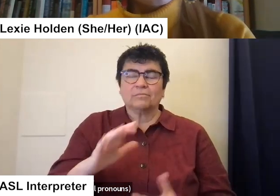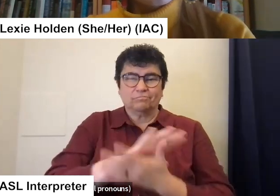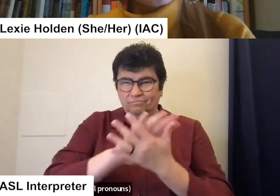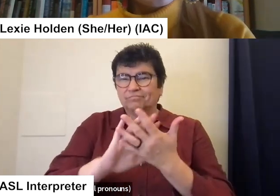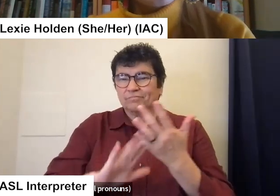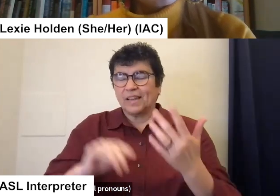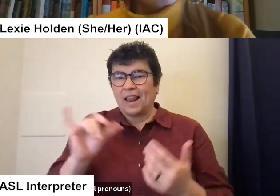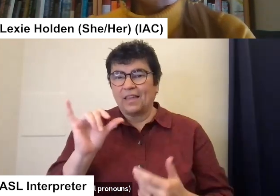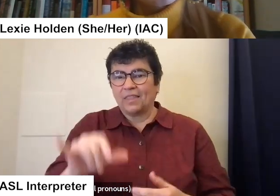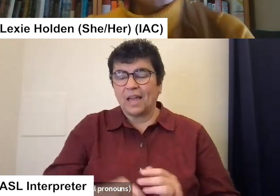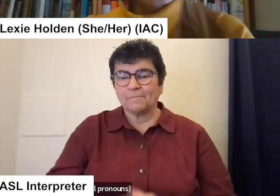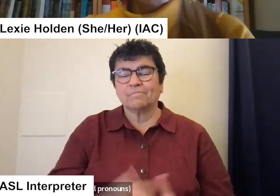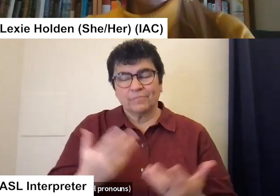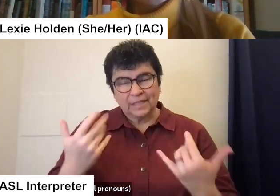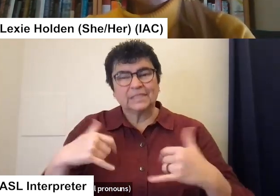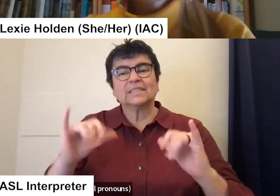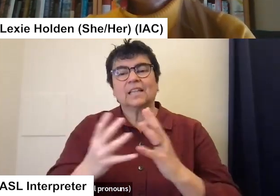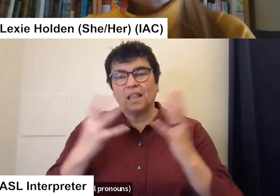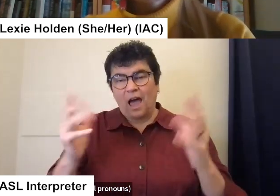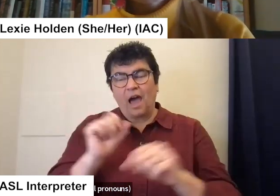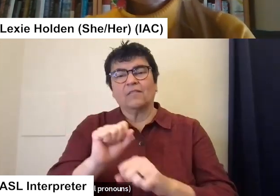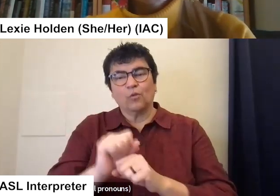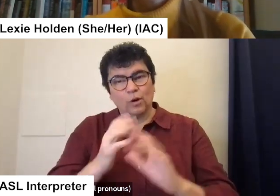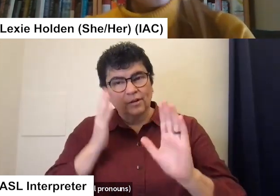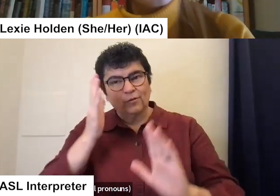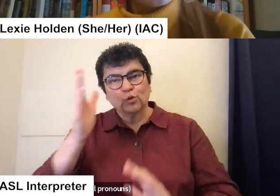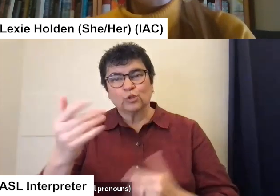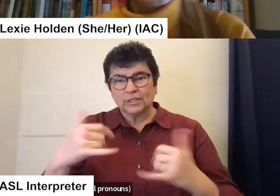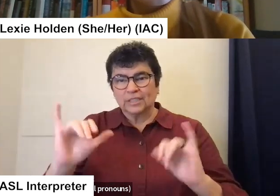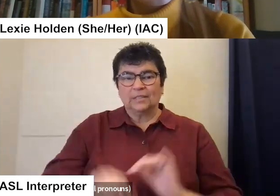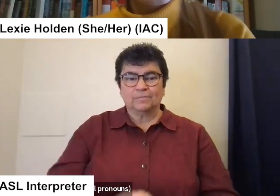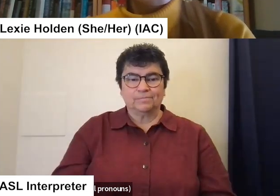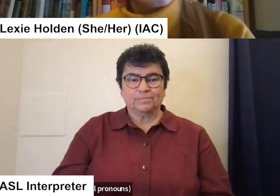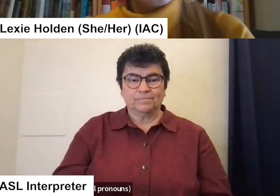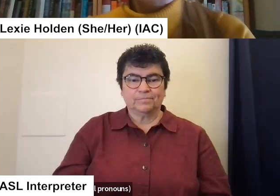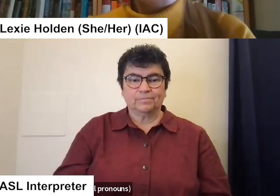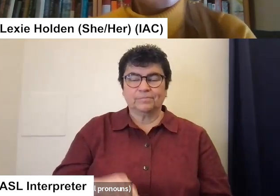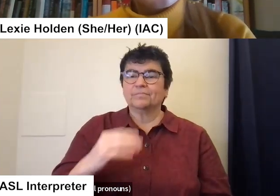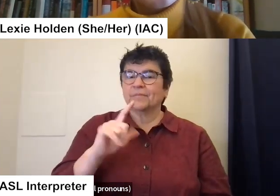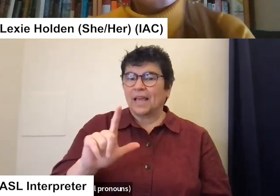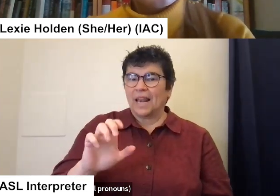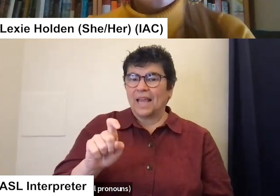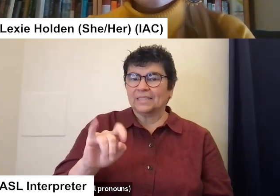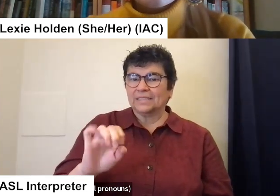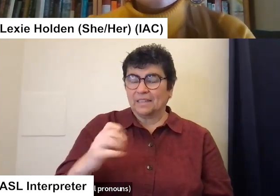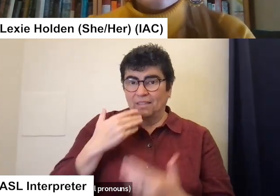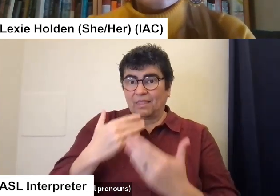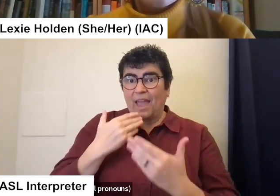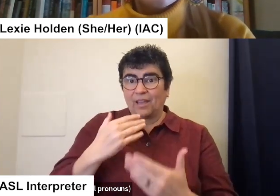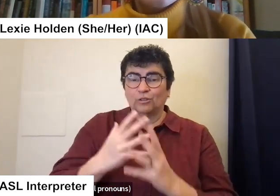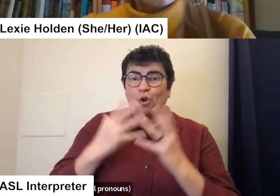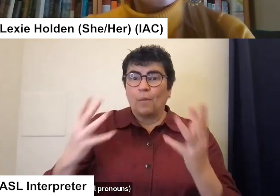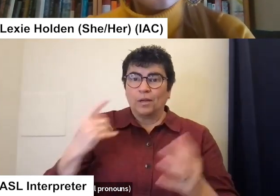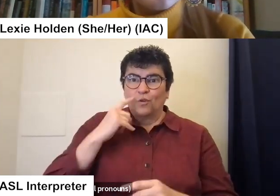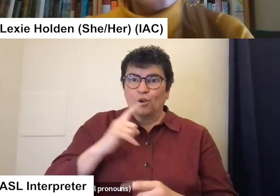that. So there's still a lot of work to do. Wonderful. Thank you so much for your answer,